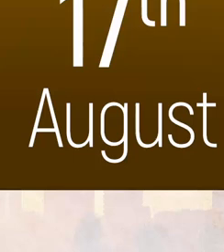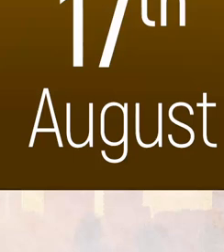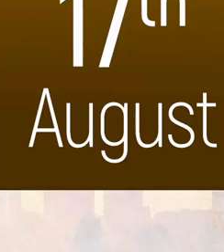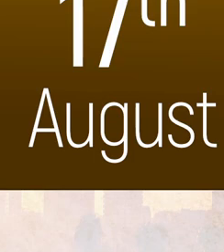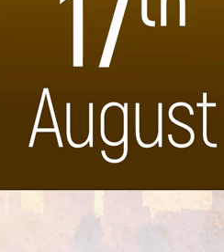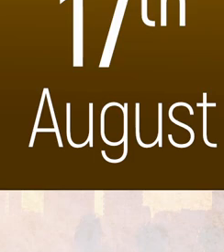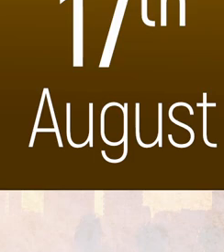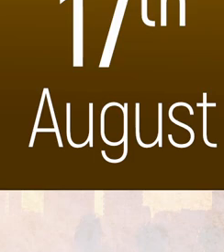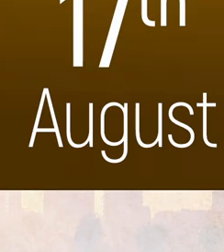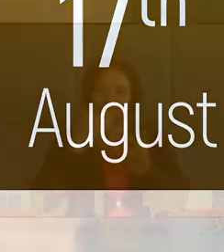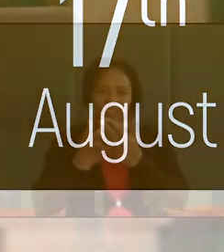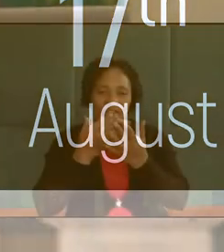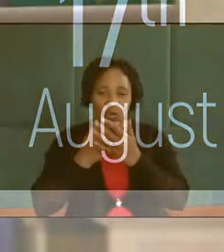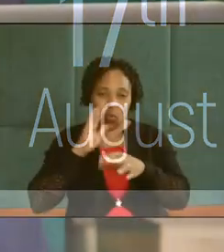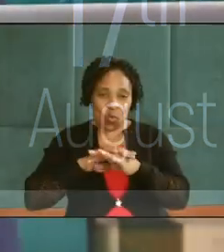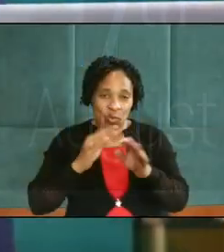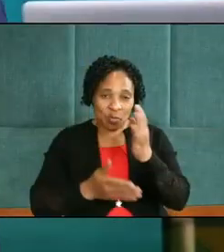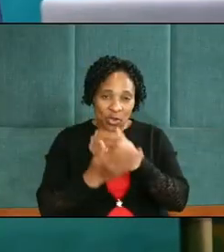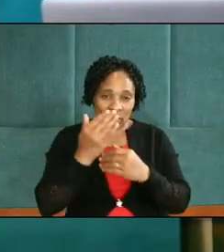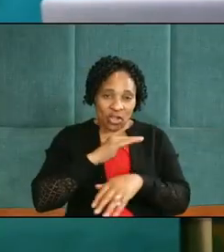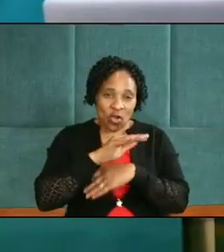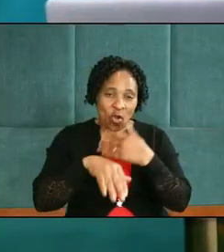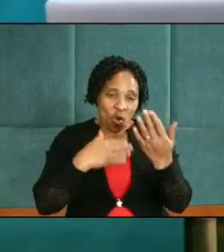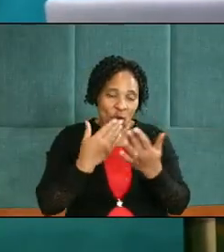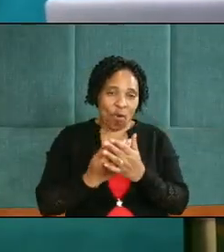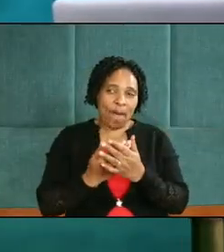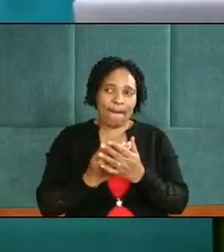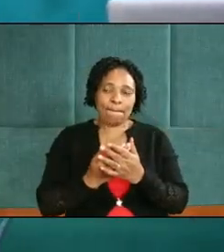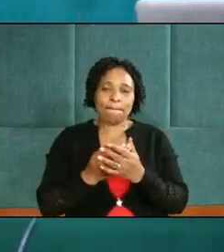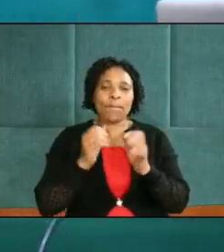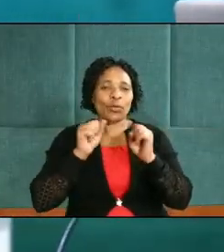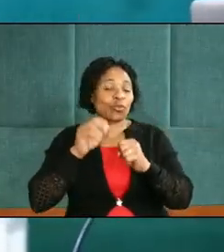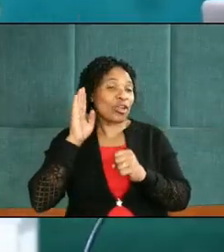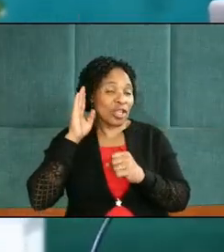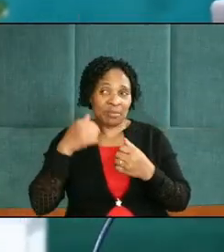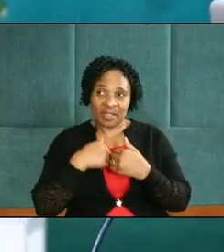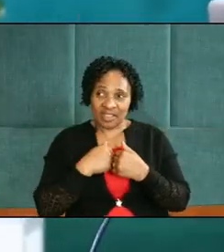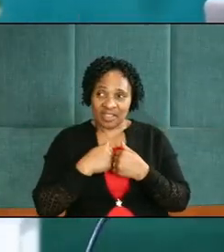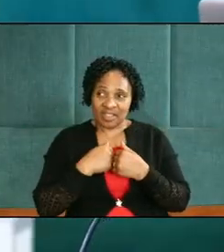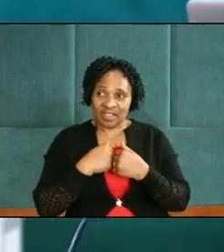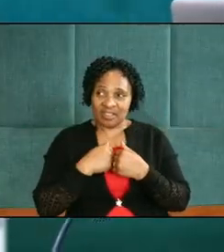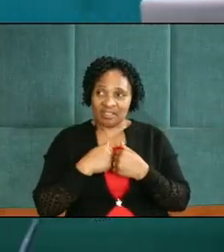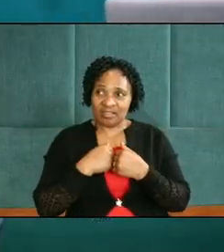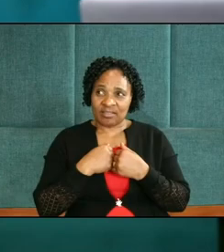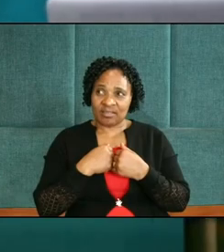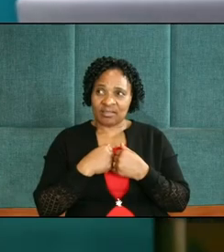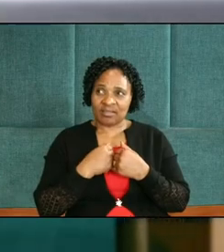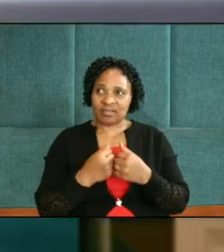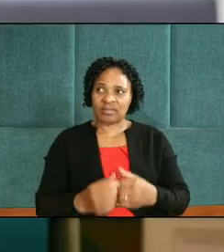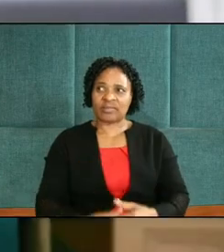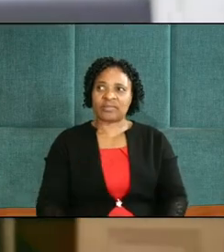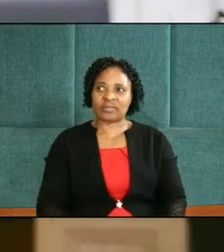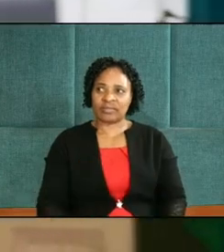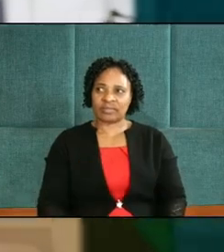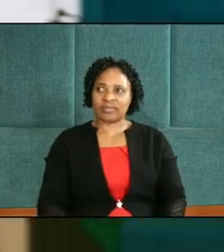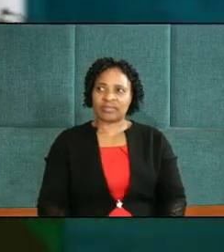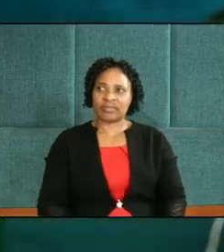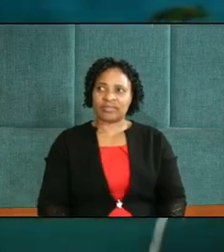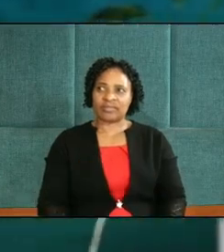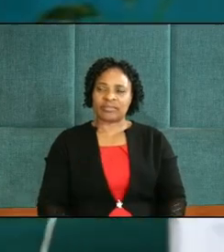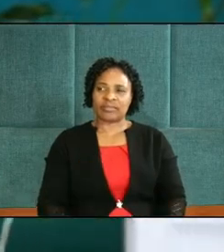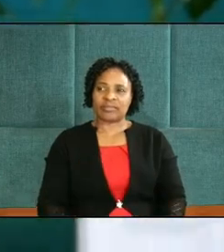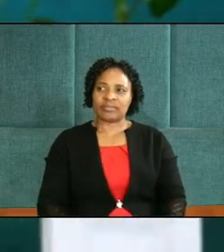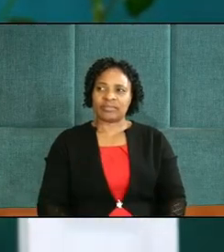Amen. Thank you so much. Good morning, everybody. Can you hear me? Okay, if I could hear myself up here, I'll be